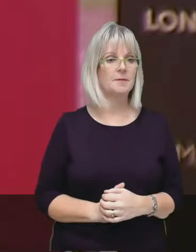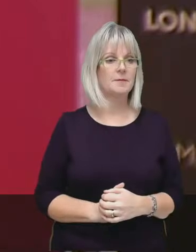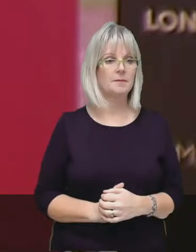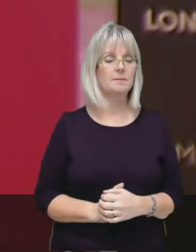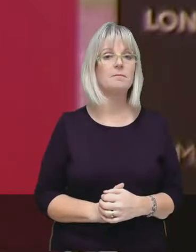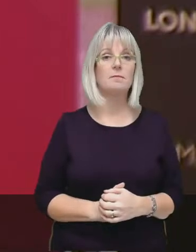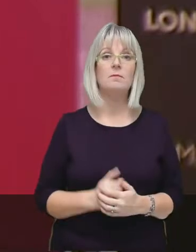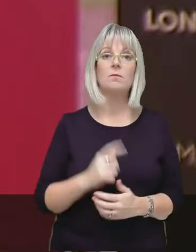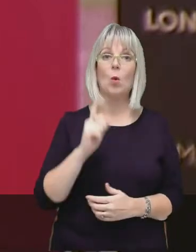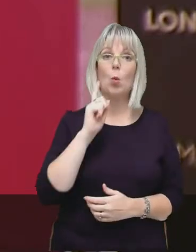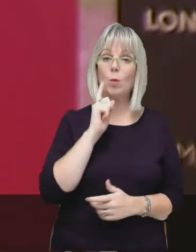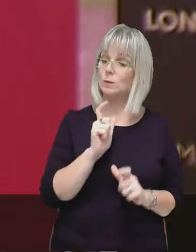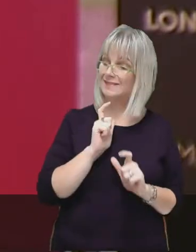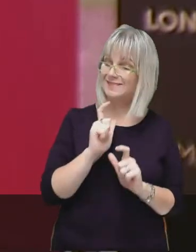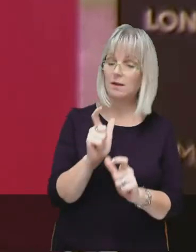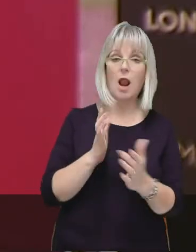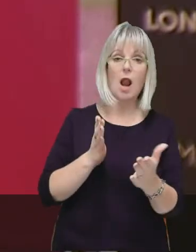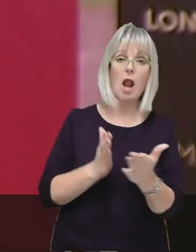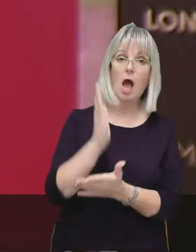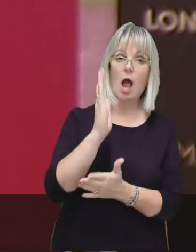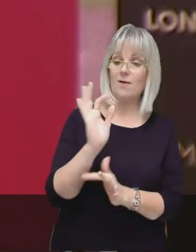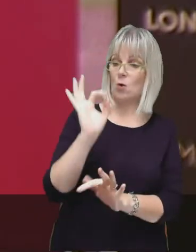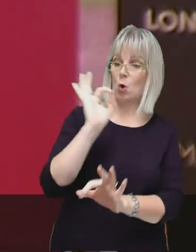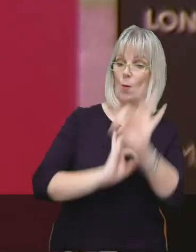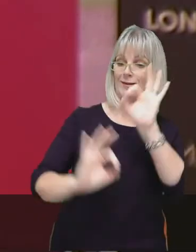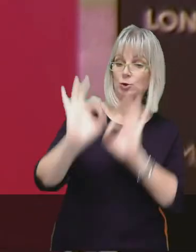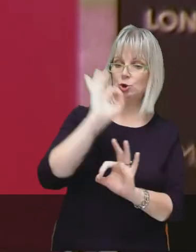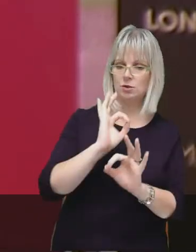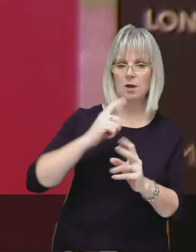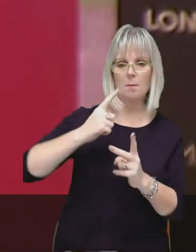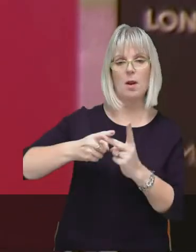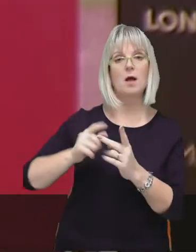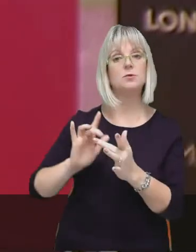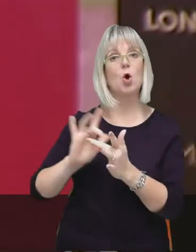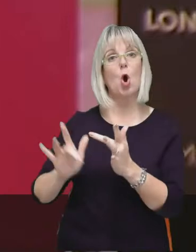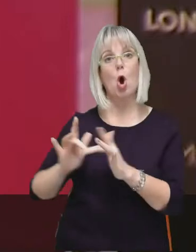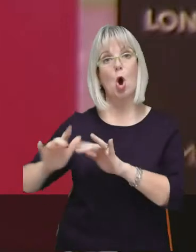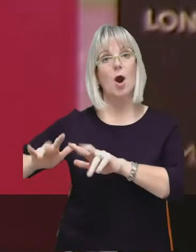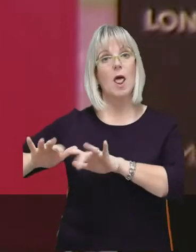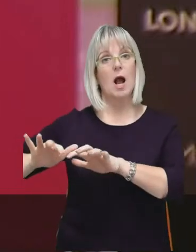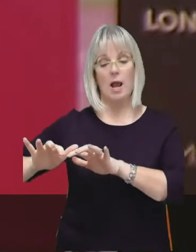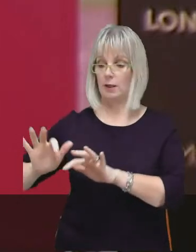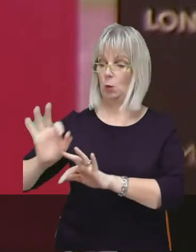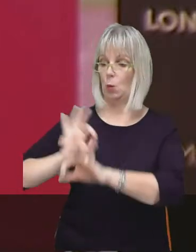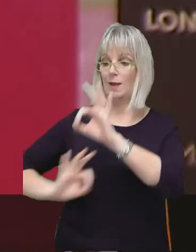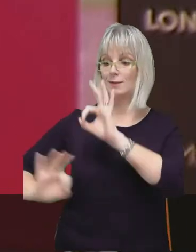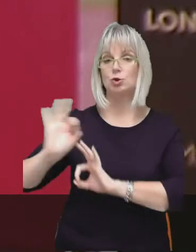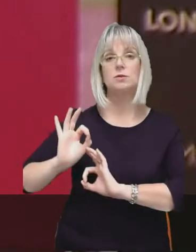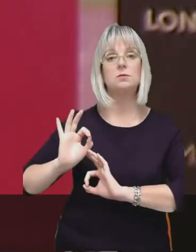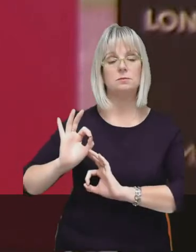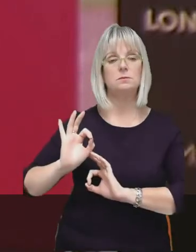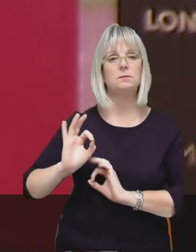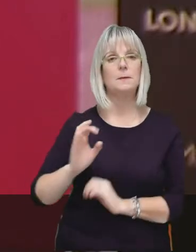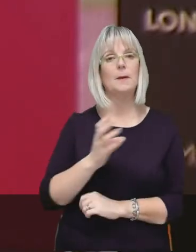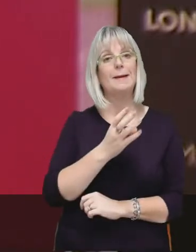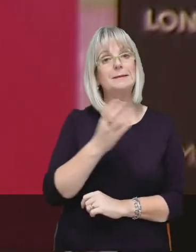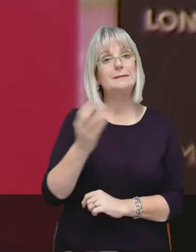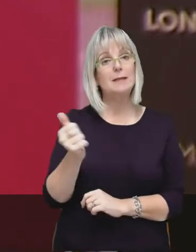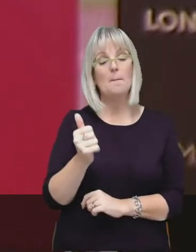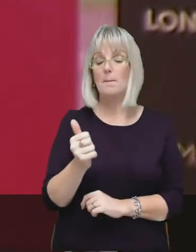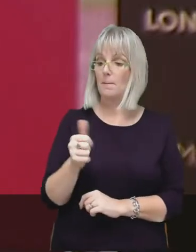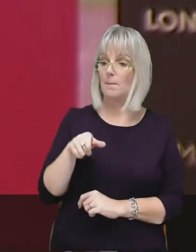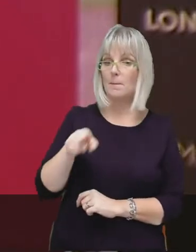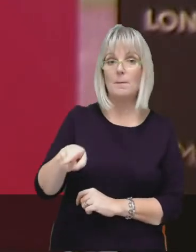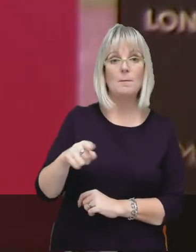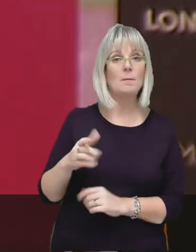live and of course online. We'll be taking some questions direct from the live chat, some